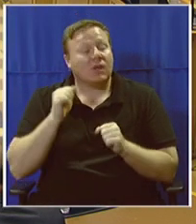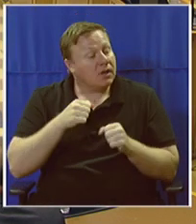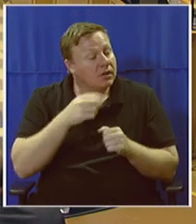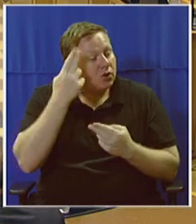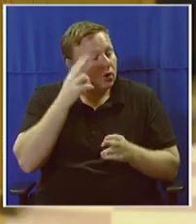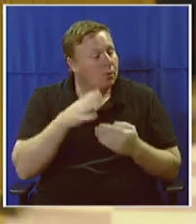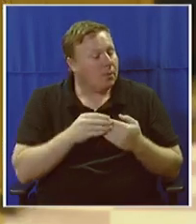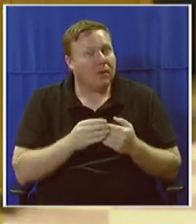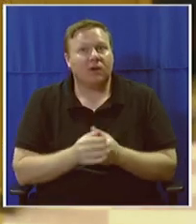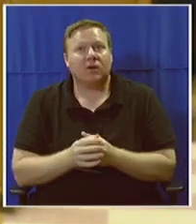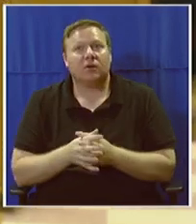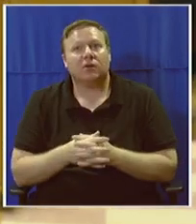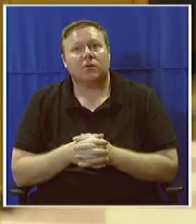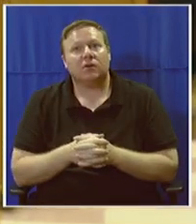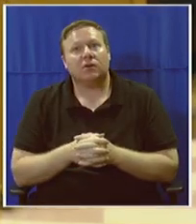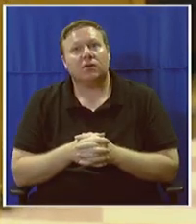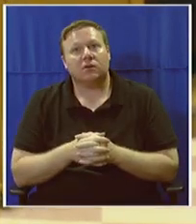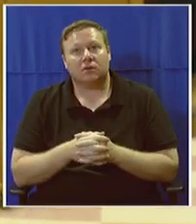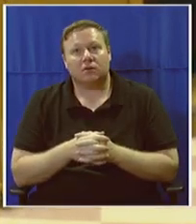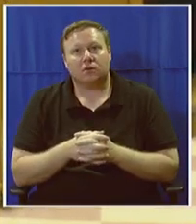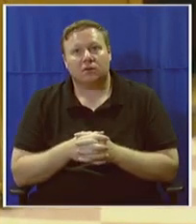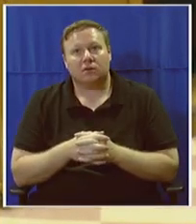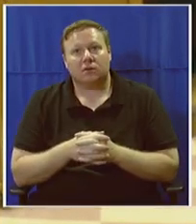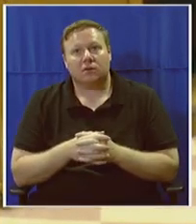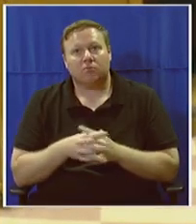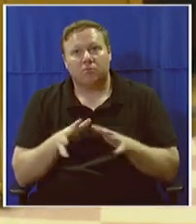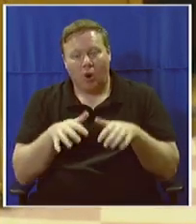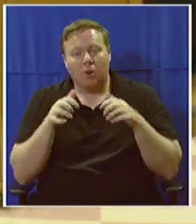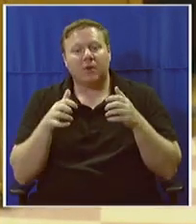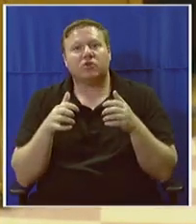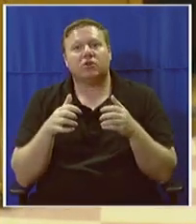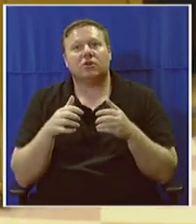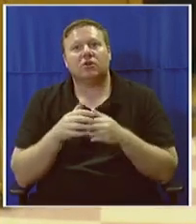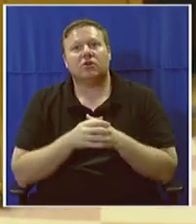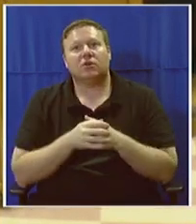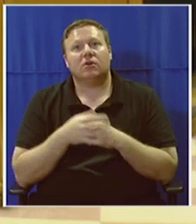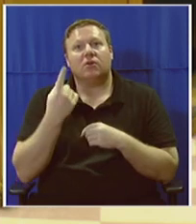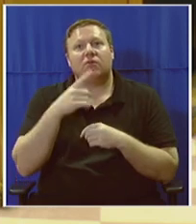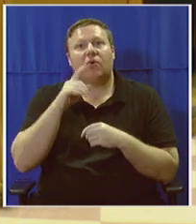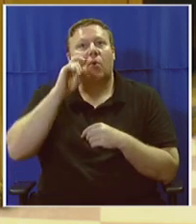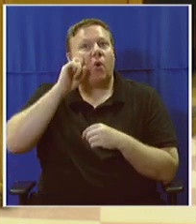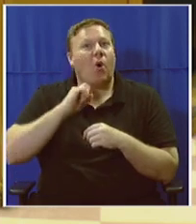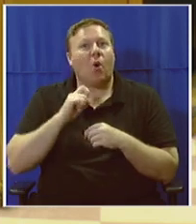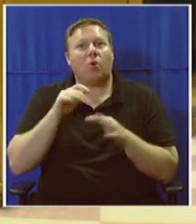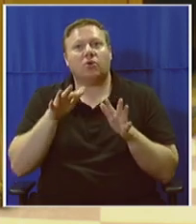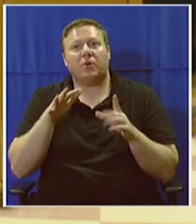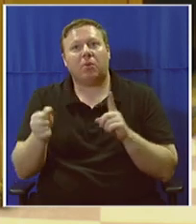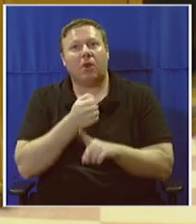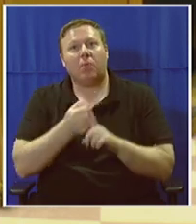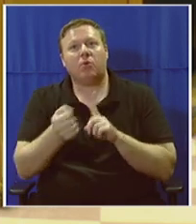I just want to check if it's parliamentary for old people. Yes, for old people to be abused like